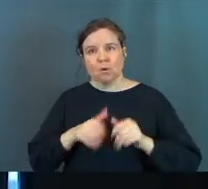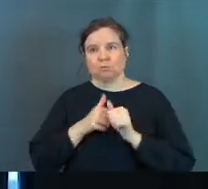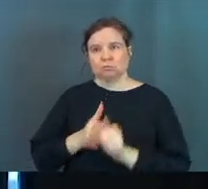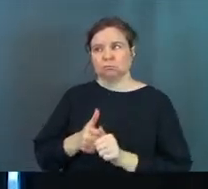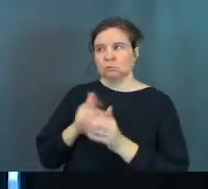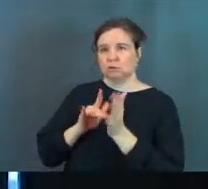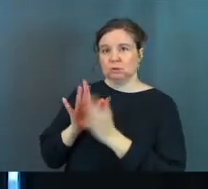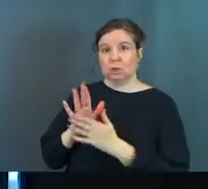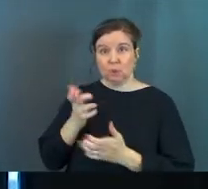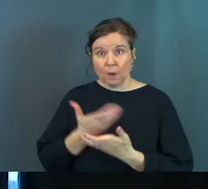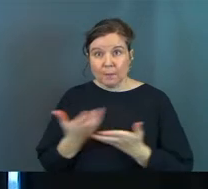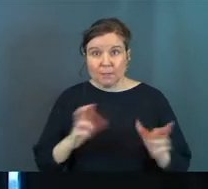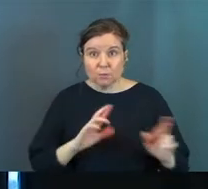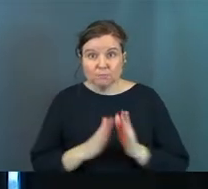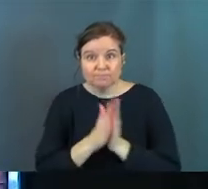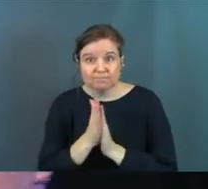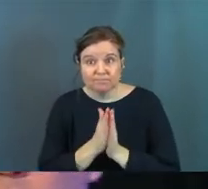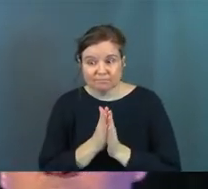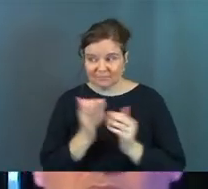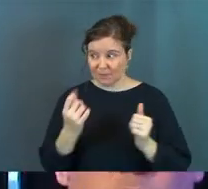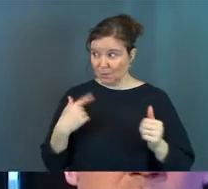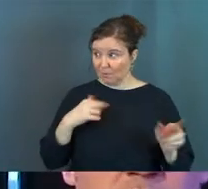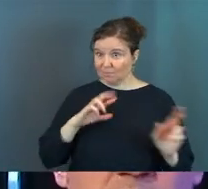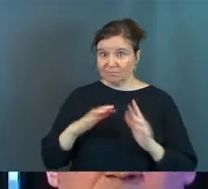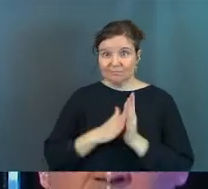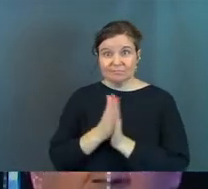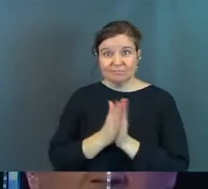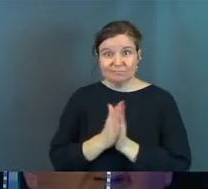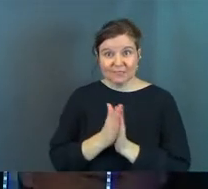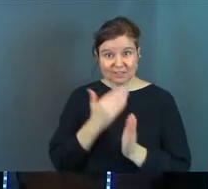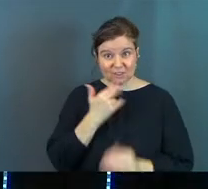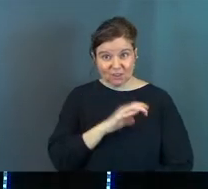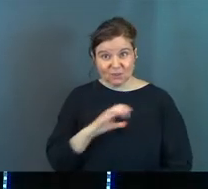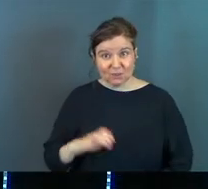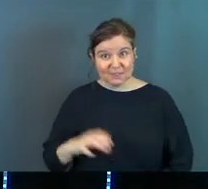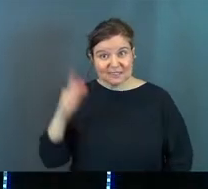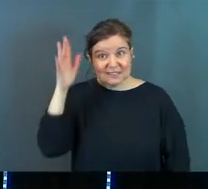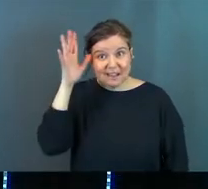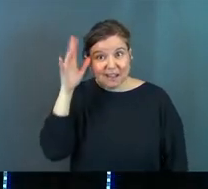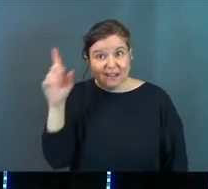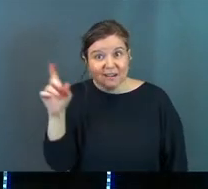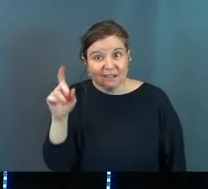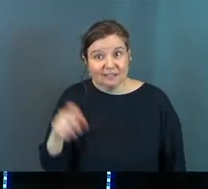You want to be equipped. Anybody in here want to be equipped as a good Christian dad?